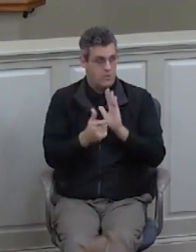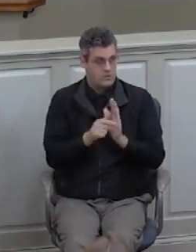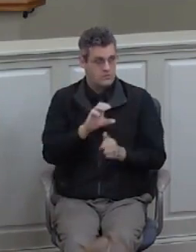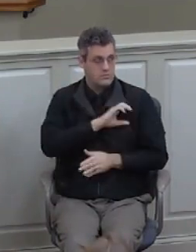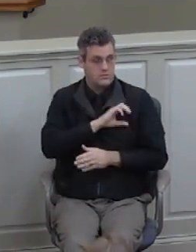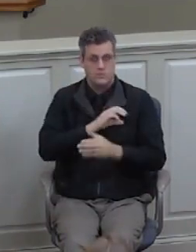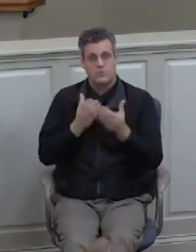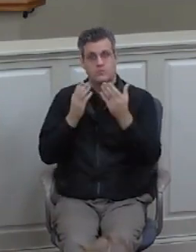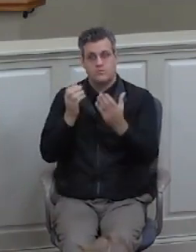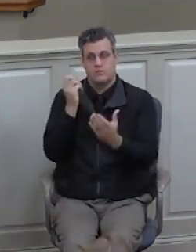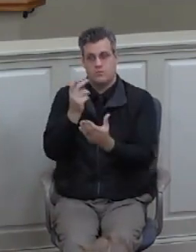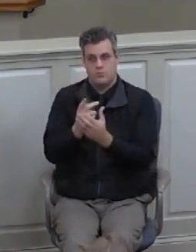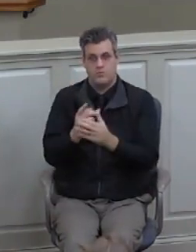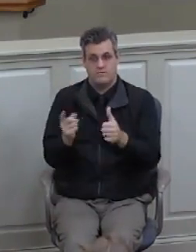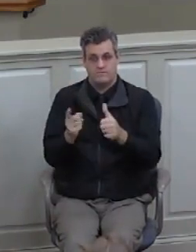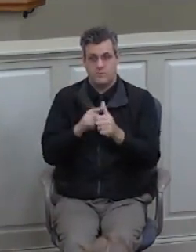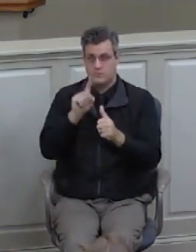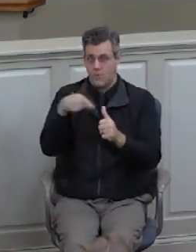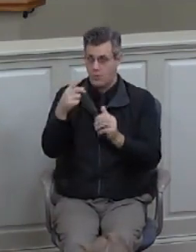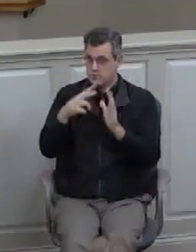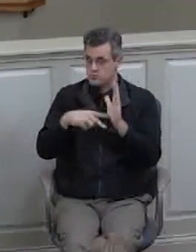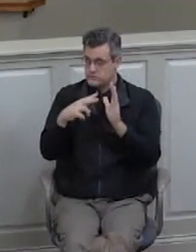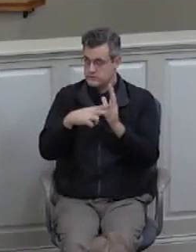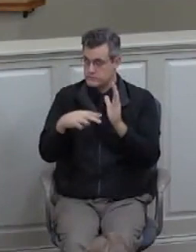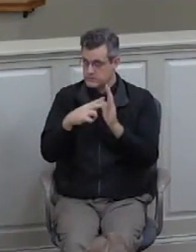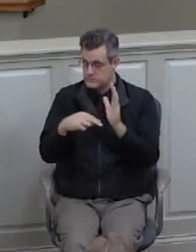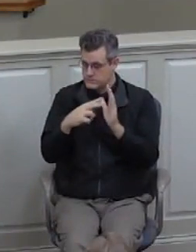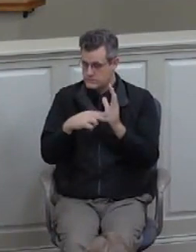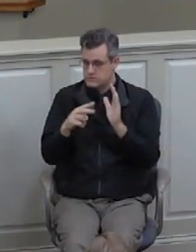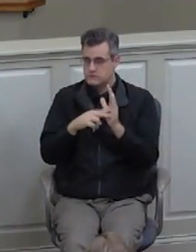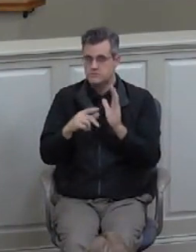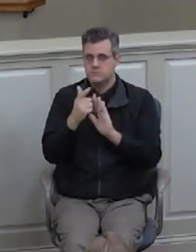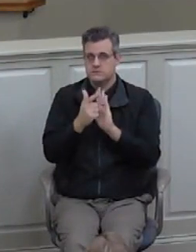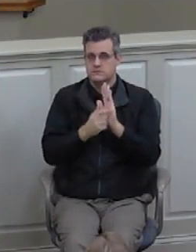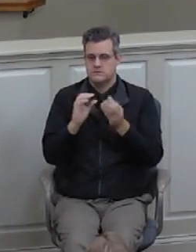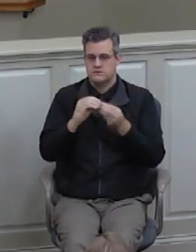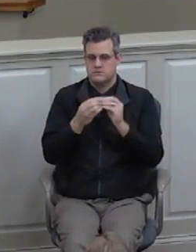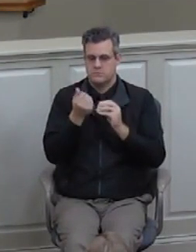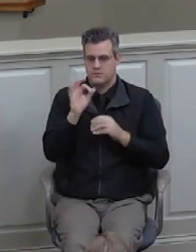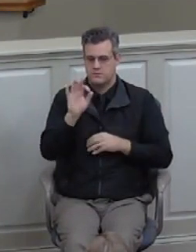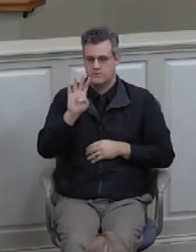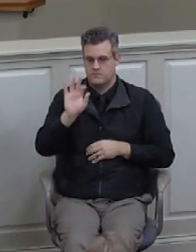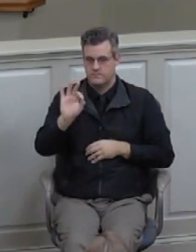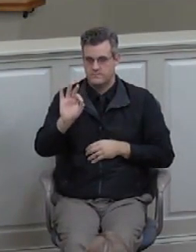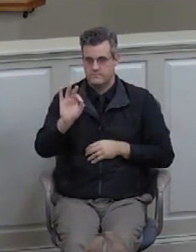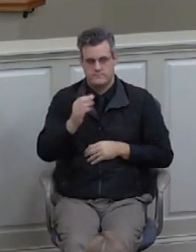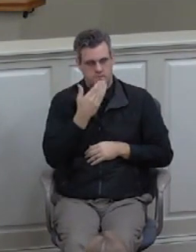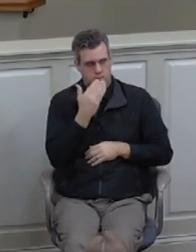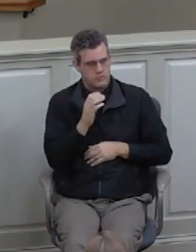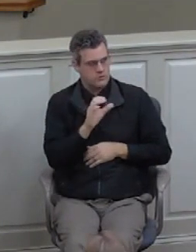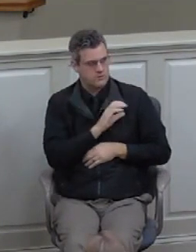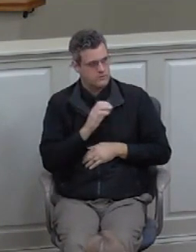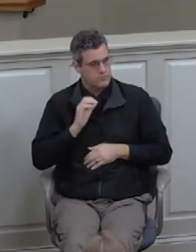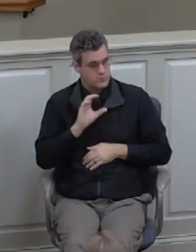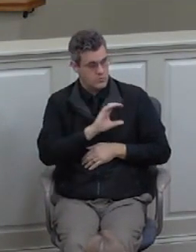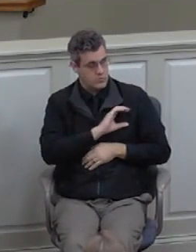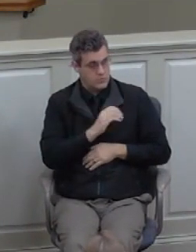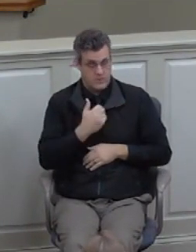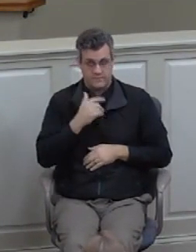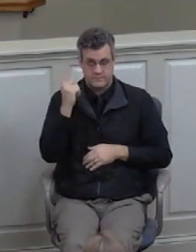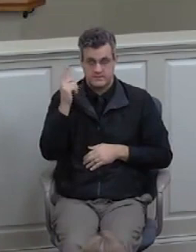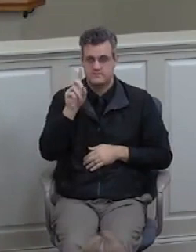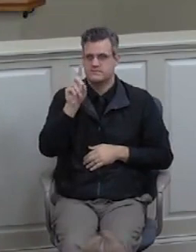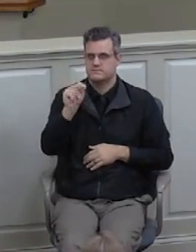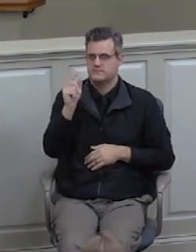we approve the first and only reading of ordinance number 1949. Thank you, Commissioner Cottle. Is there a second?